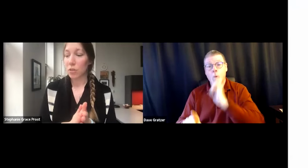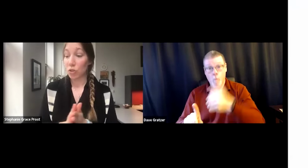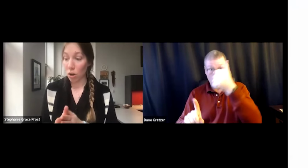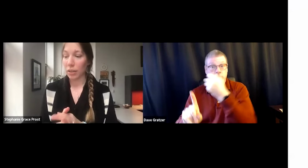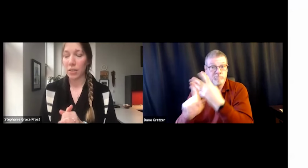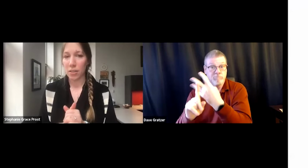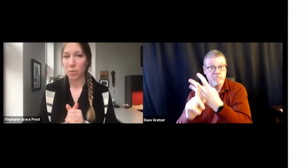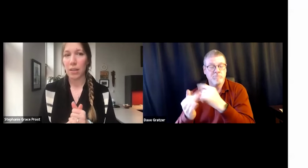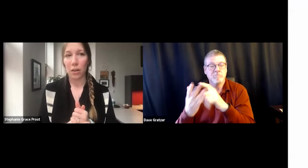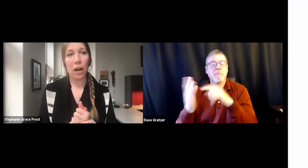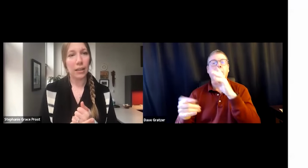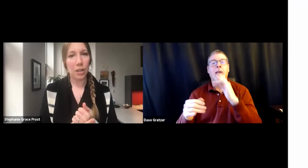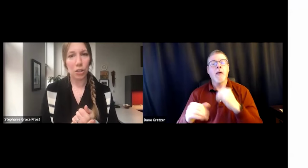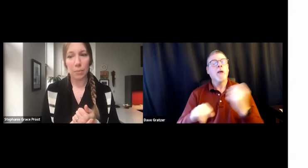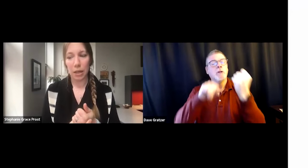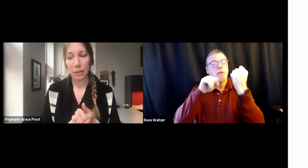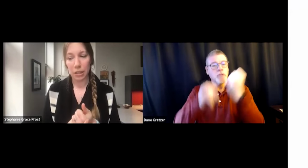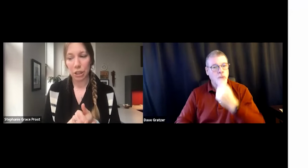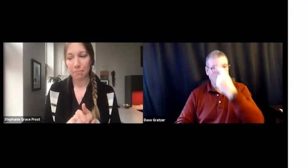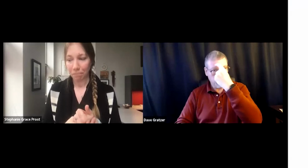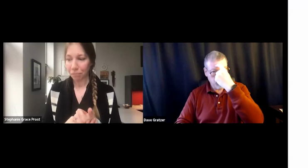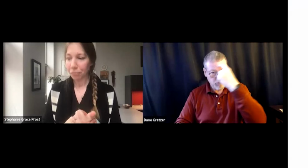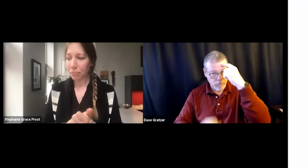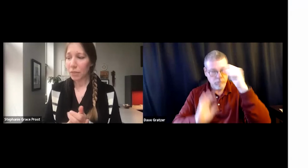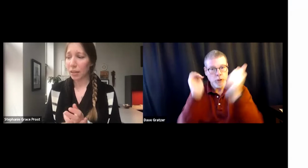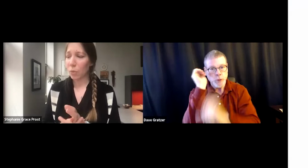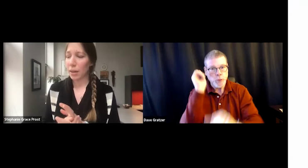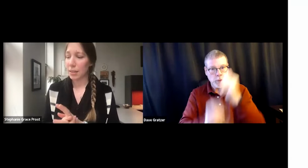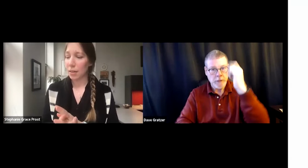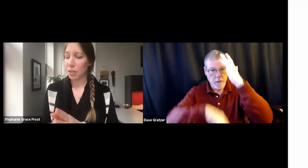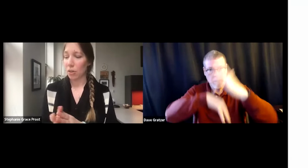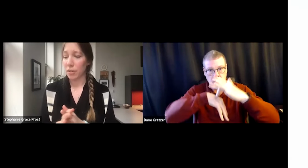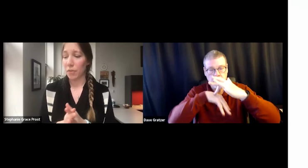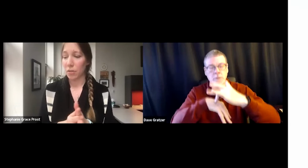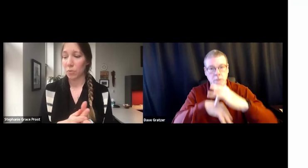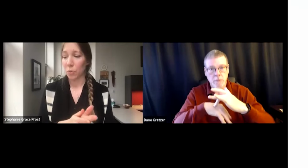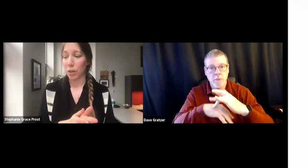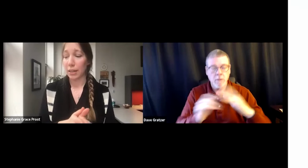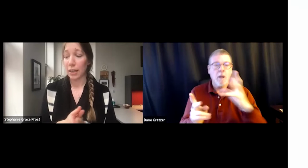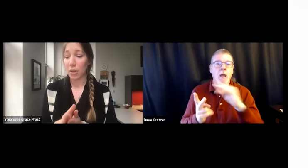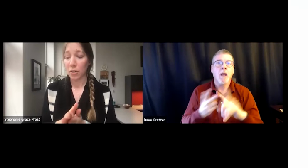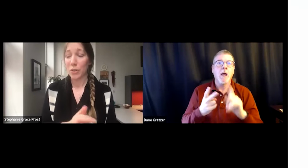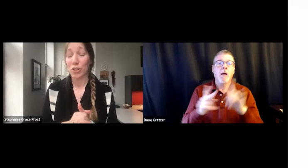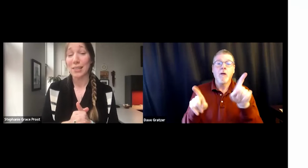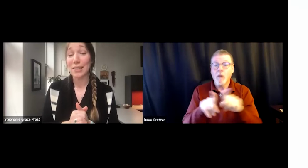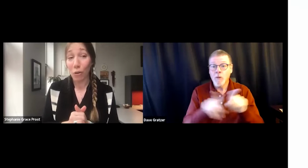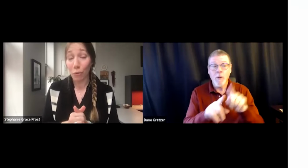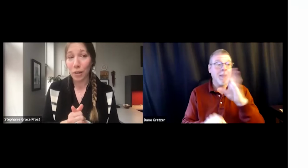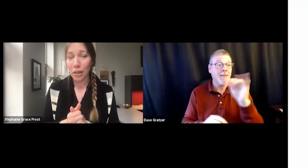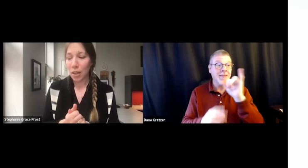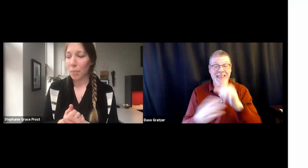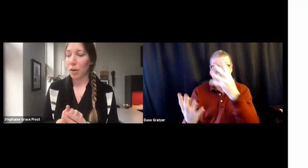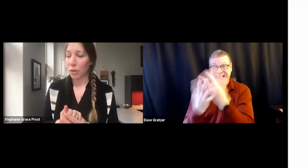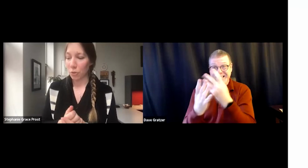related strongly to suicidal ideation in the population. Likewise, scholars have also reported that incarceration